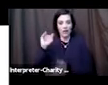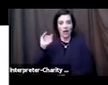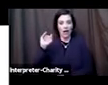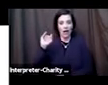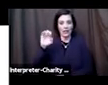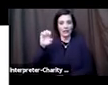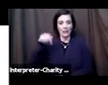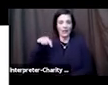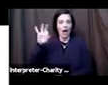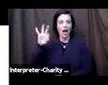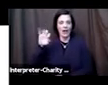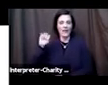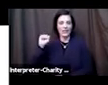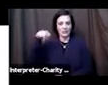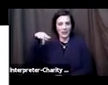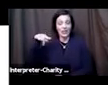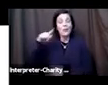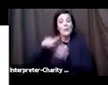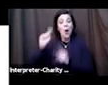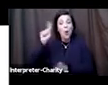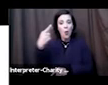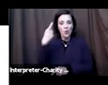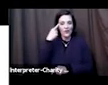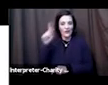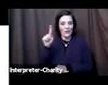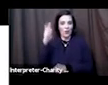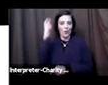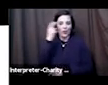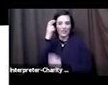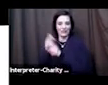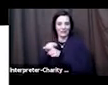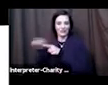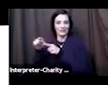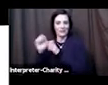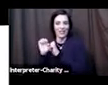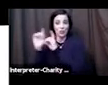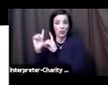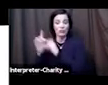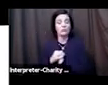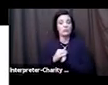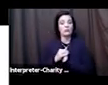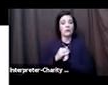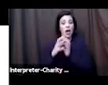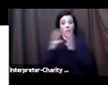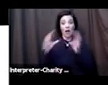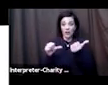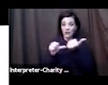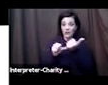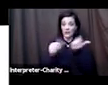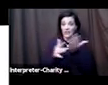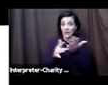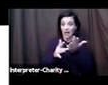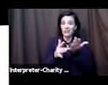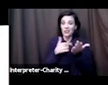but only for education, which means in the case of a lot of the assistive technology we talk about, it stays at